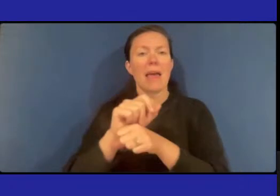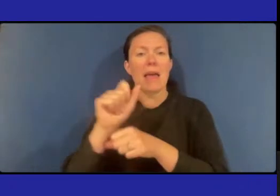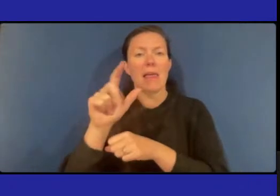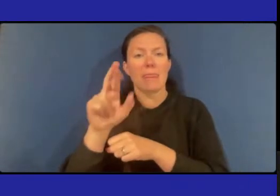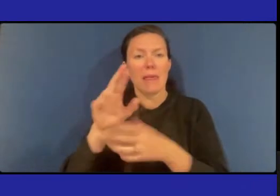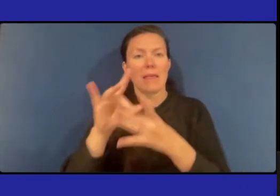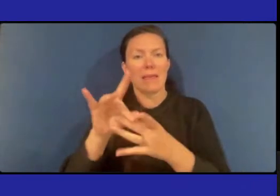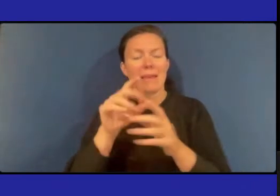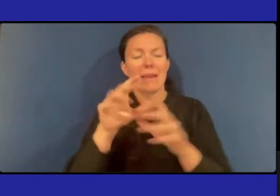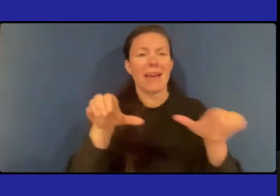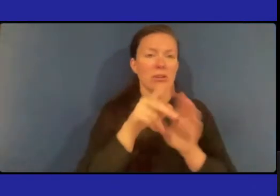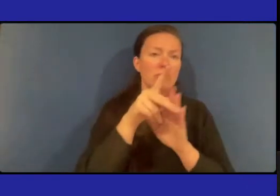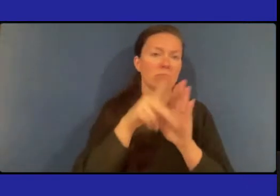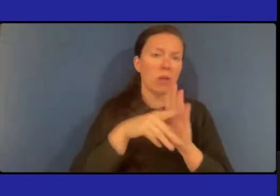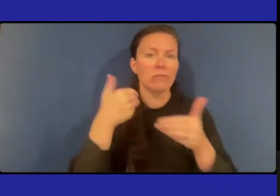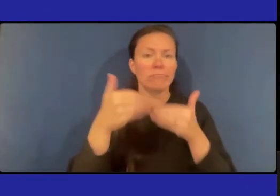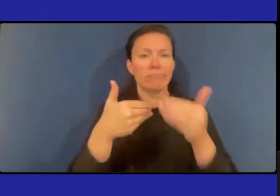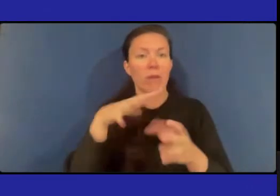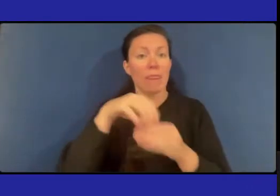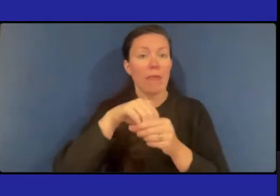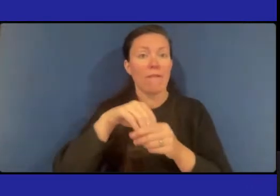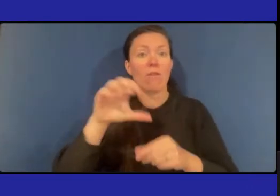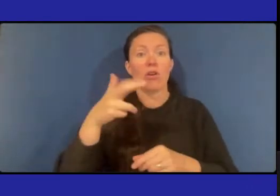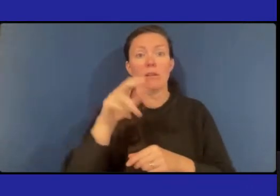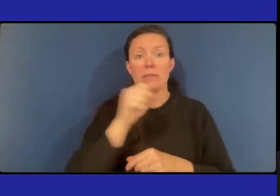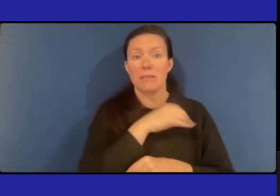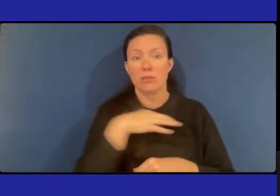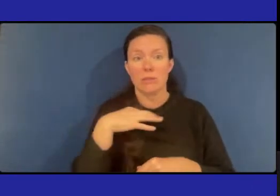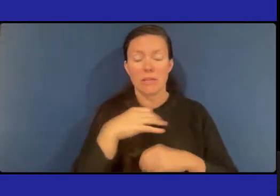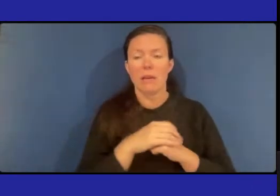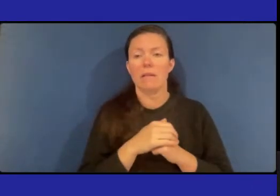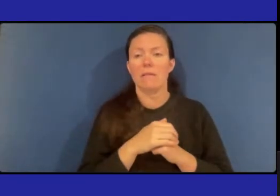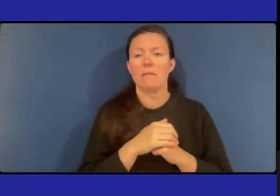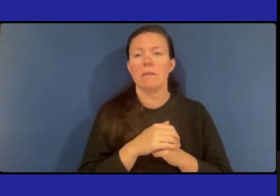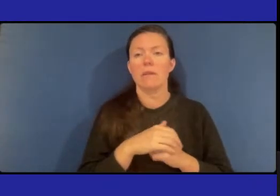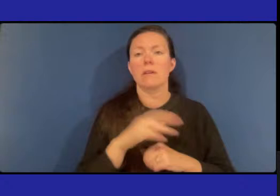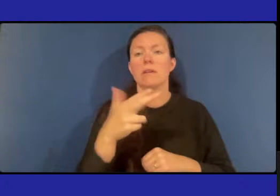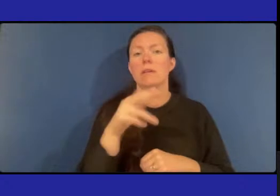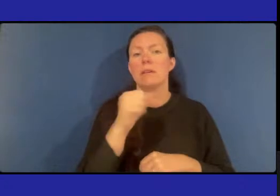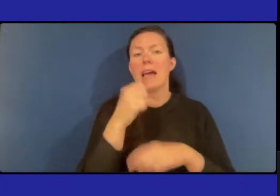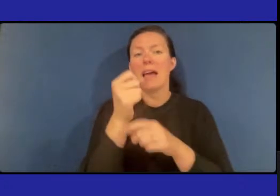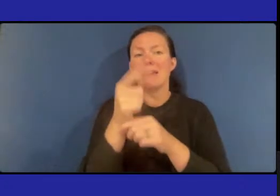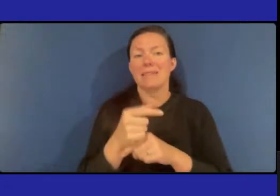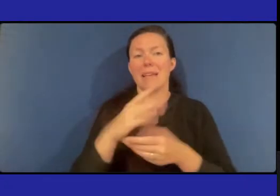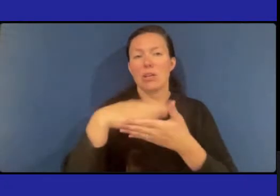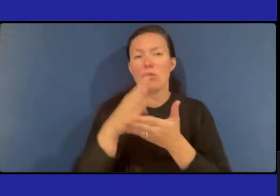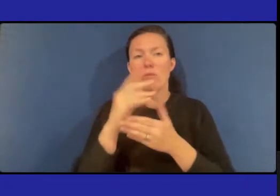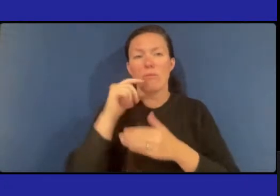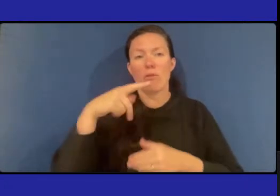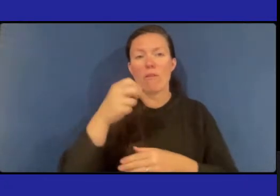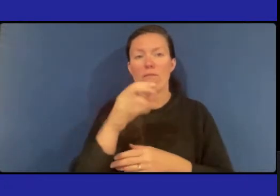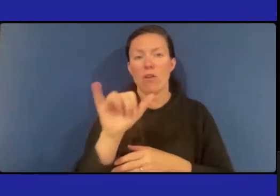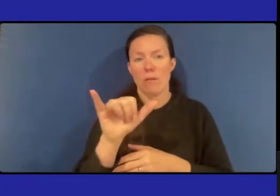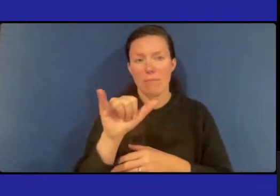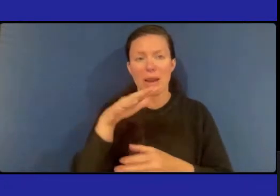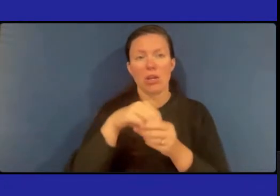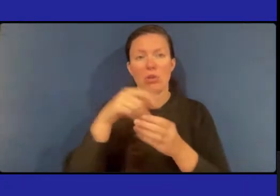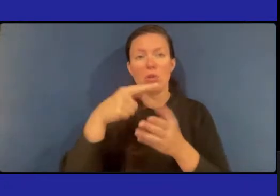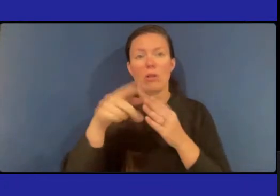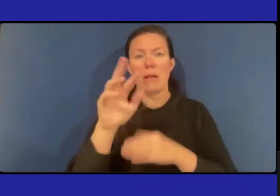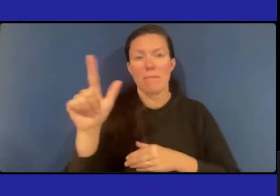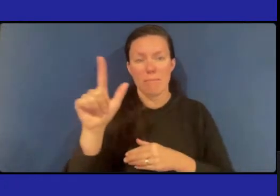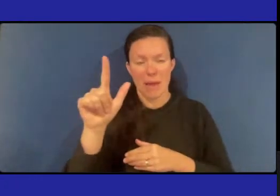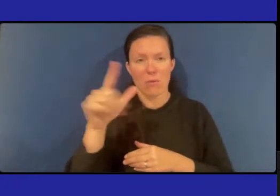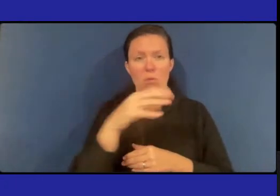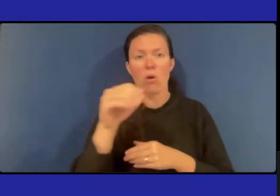and procedures involving CHS staff. CHS establishes an annual budget for PAGNI consisting of payroll expenses as well as